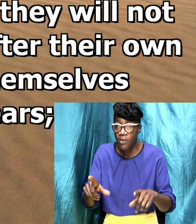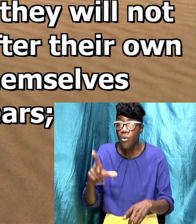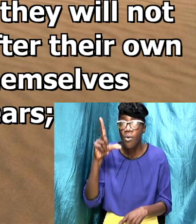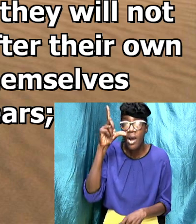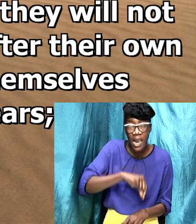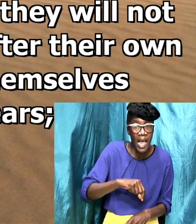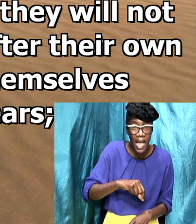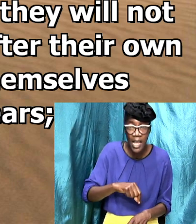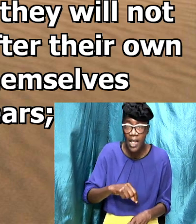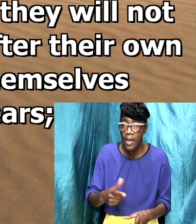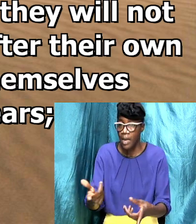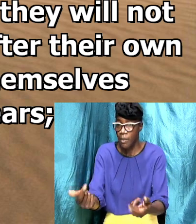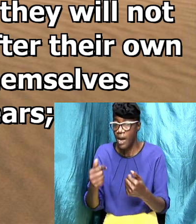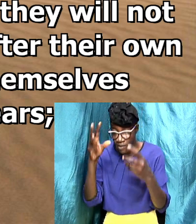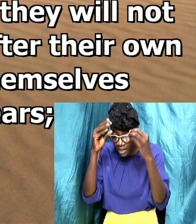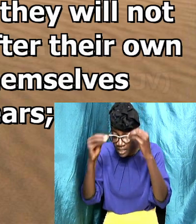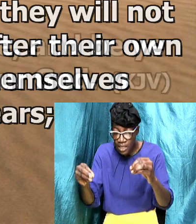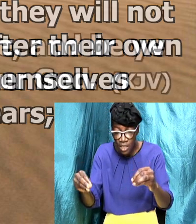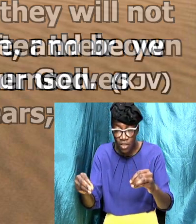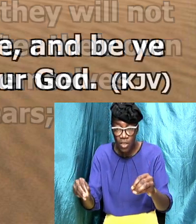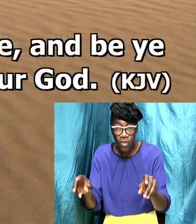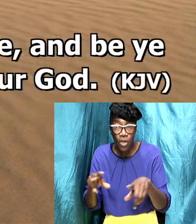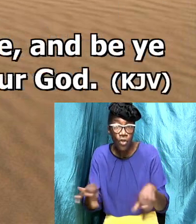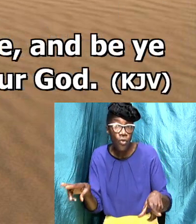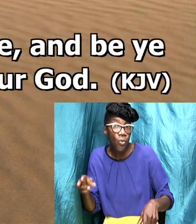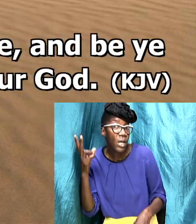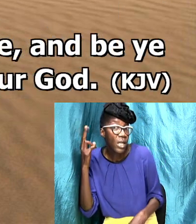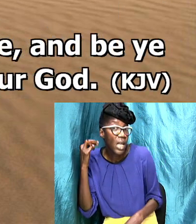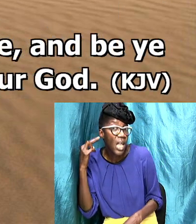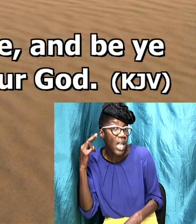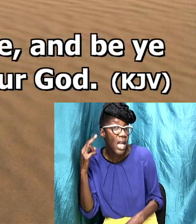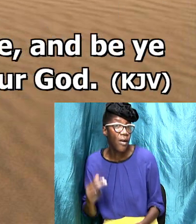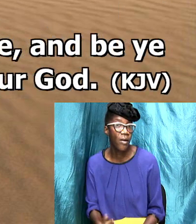themselves teachers having itching ears.